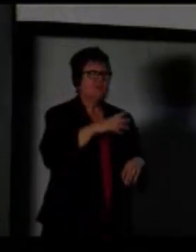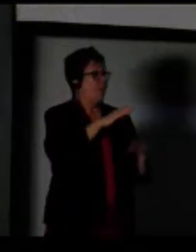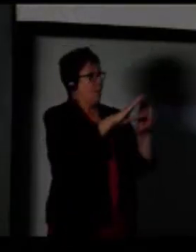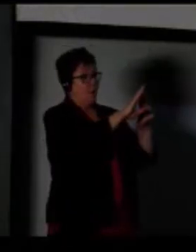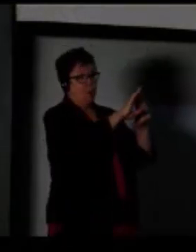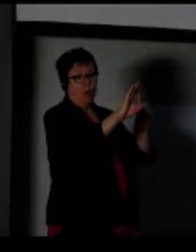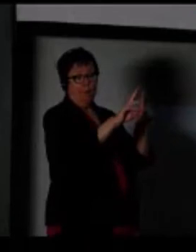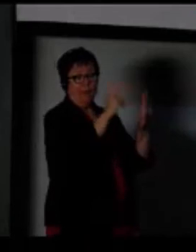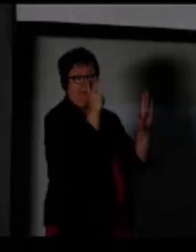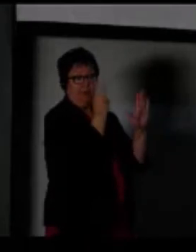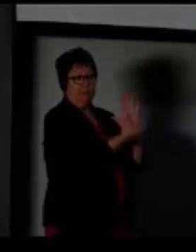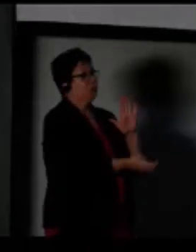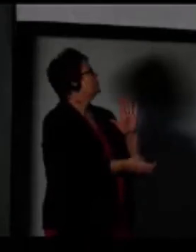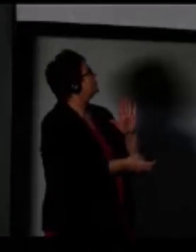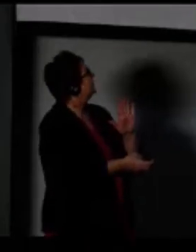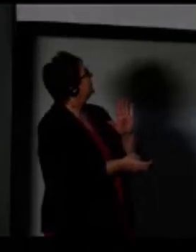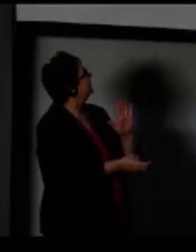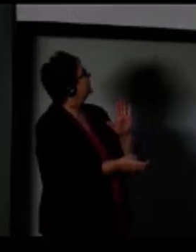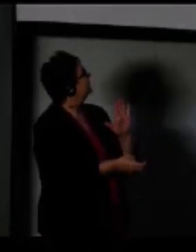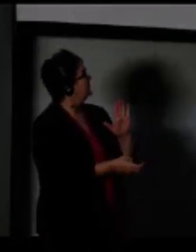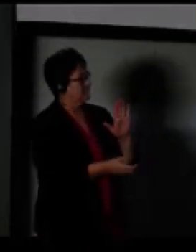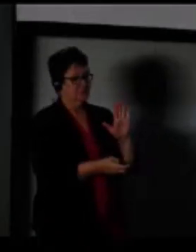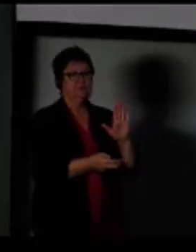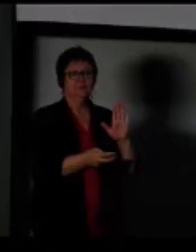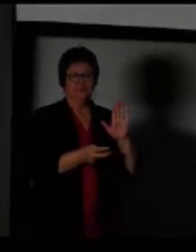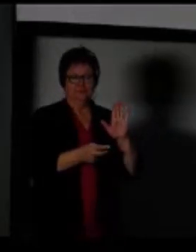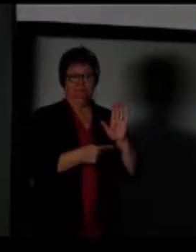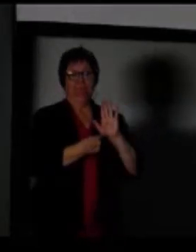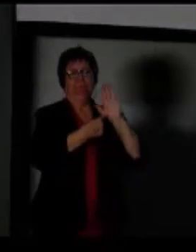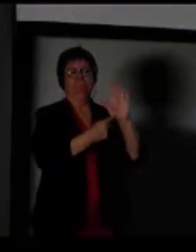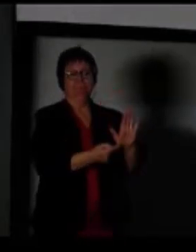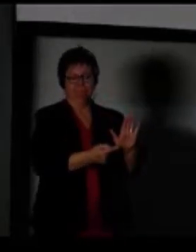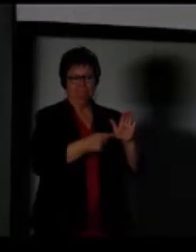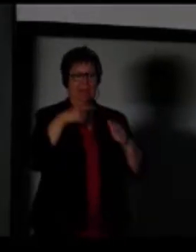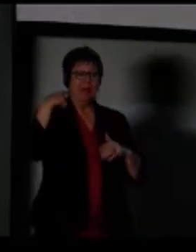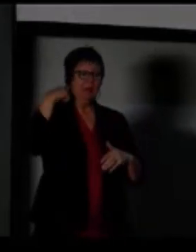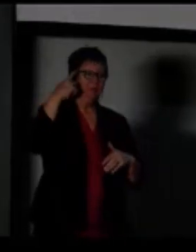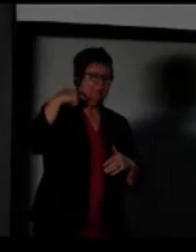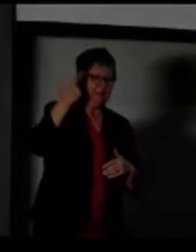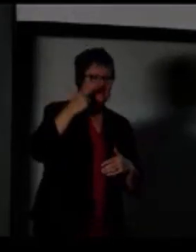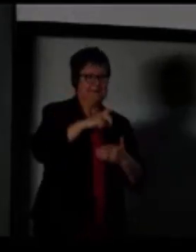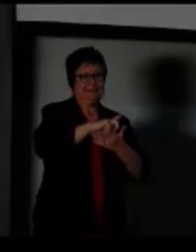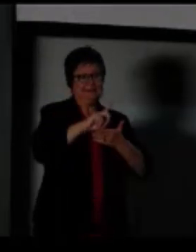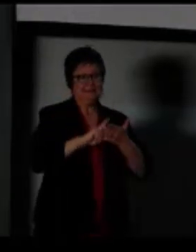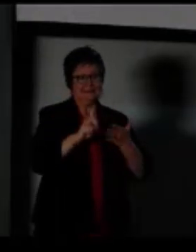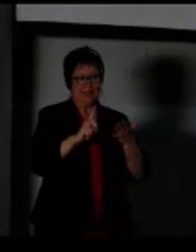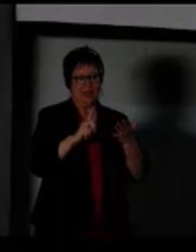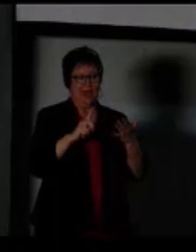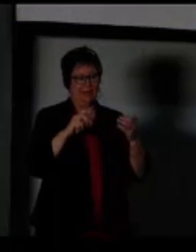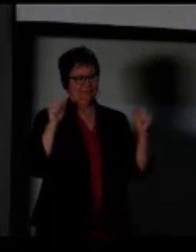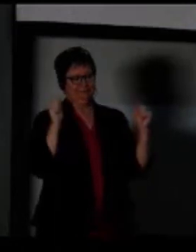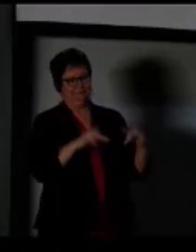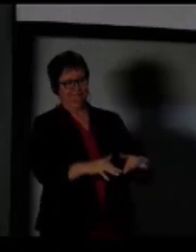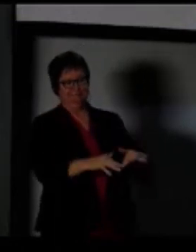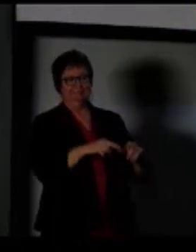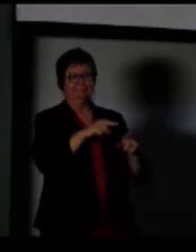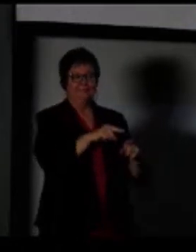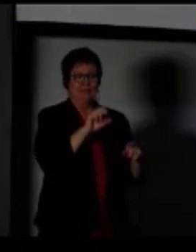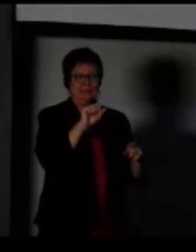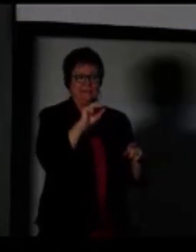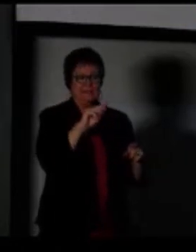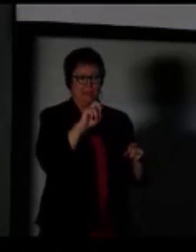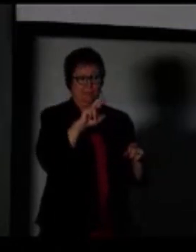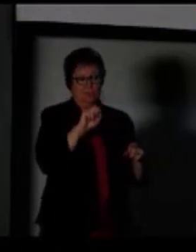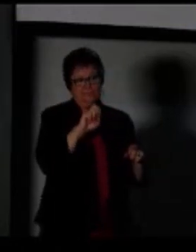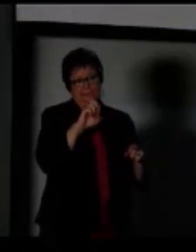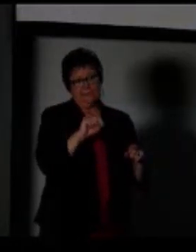room appeared at the London Design Biennale last year at the Somerset House. And here you can see